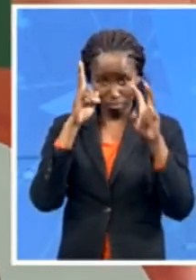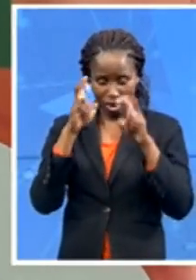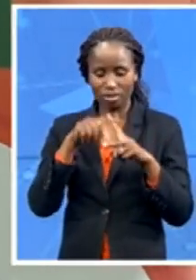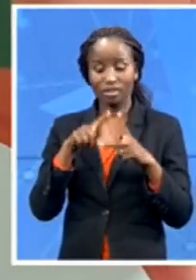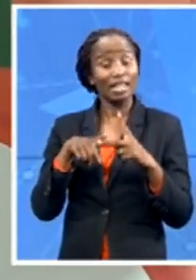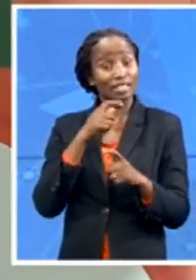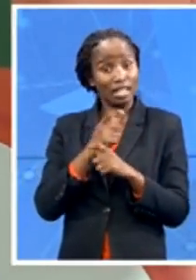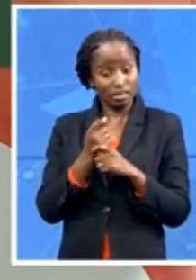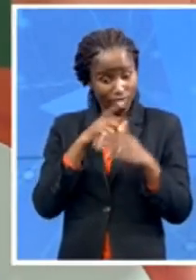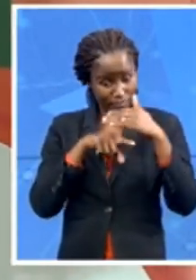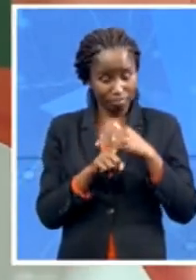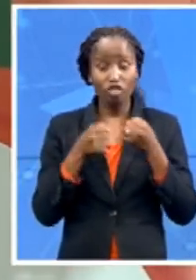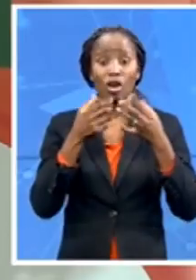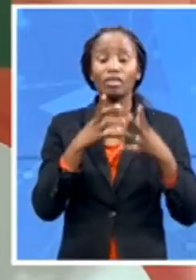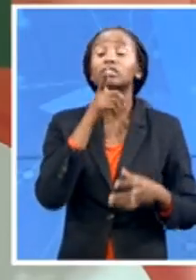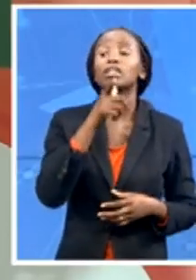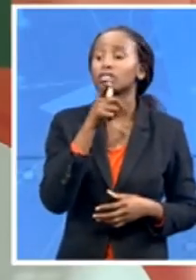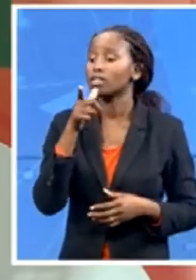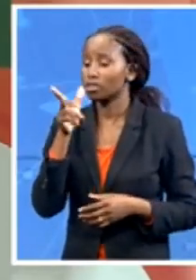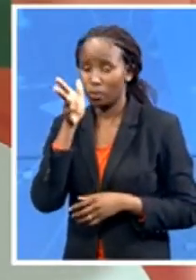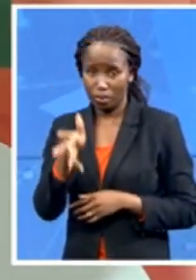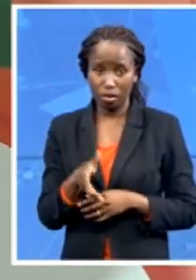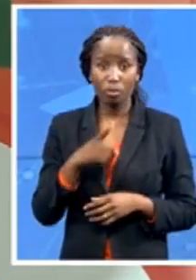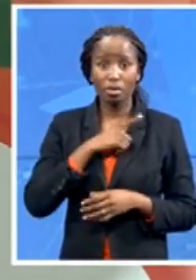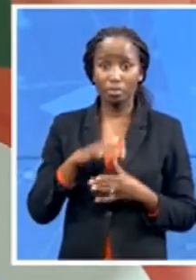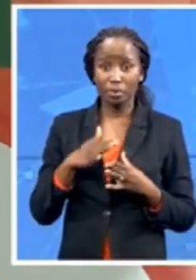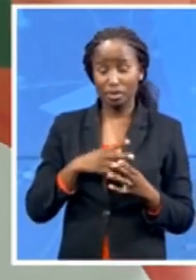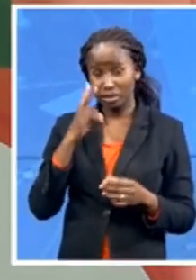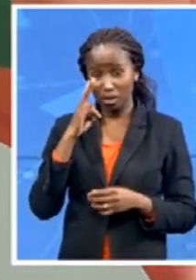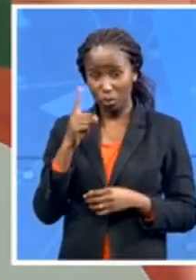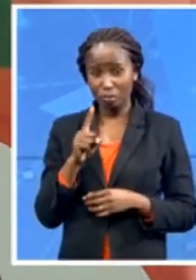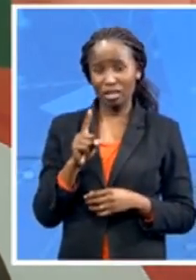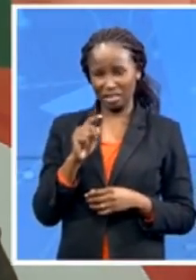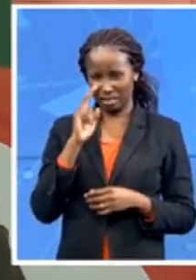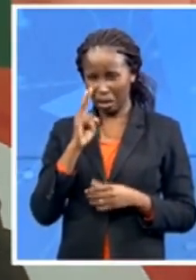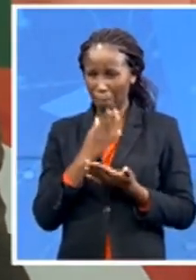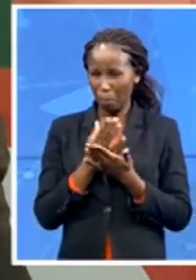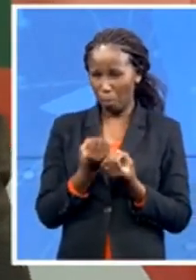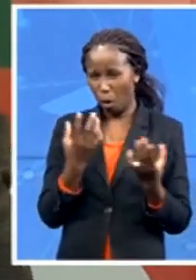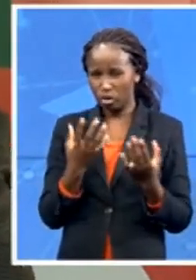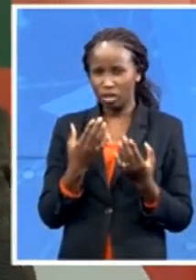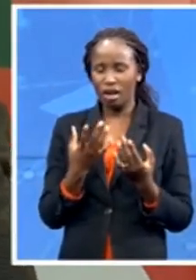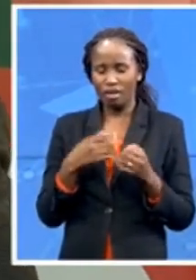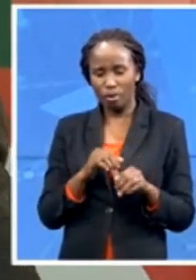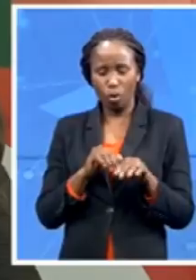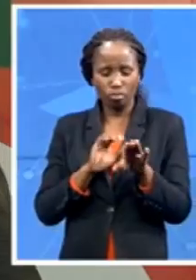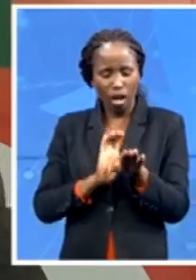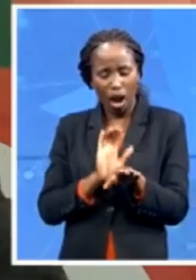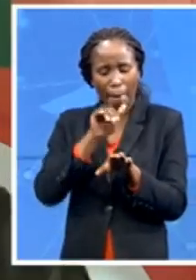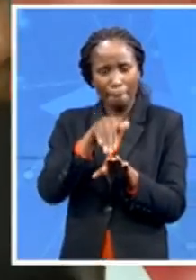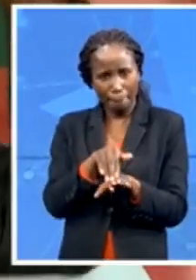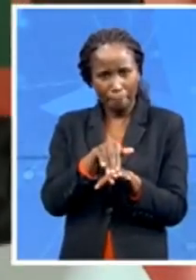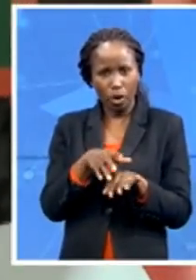upper we intersection, Uba Kegwamiwa, Nagwez Hams. Ufumanisa uba mani kujulwa kwanto nento